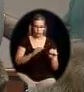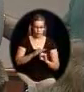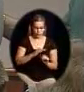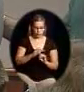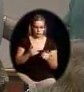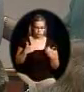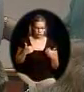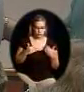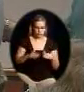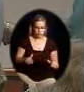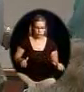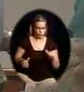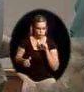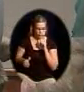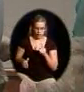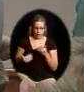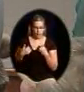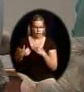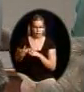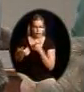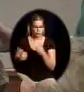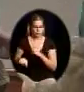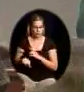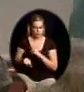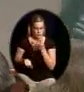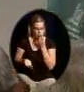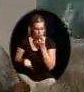not participating in another dental initiative at this time.